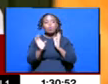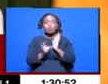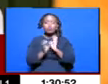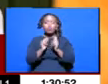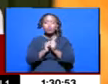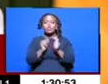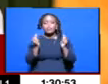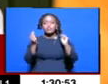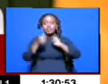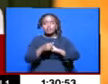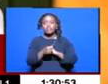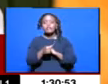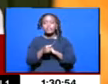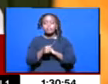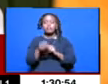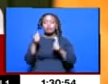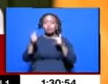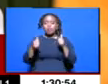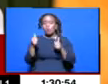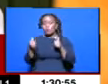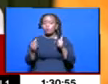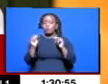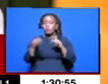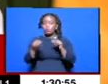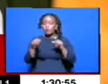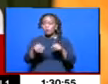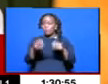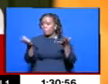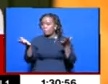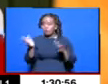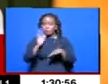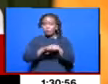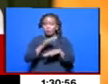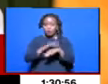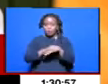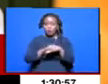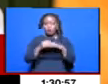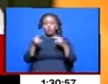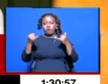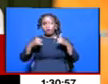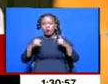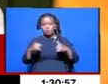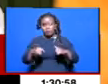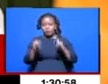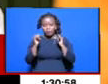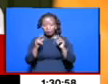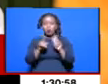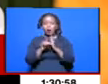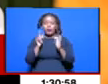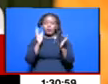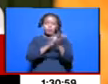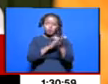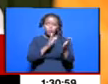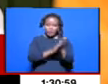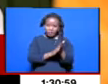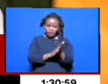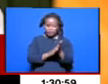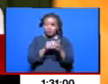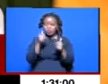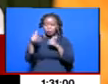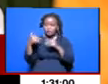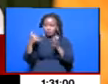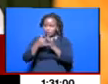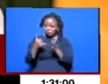changes that may be necessary for the implementation of the recommendations contained in the task force